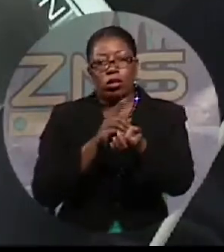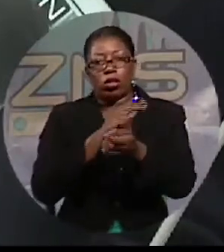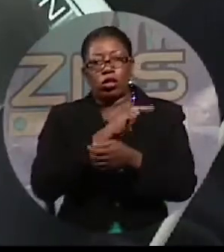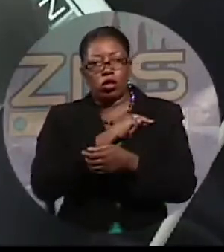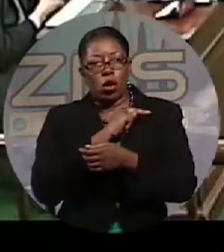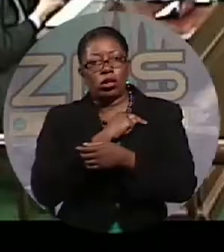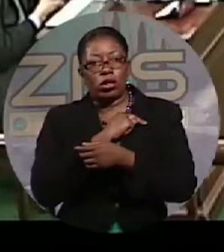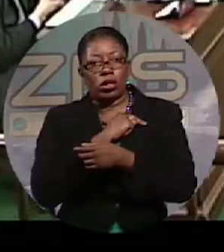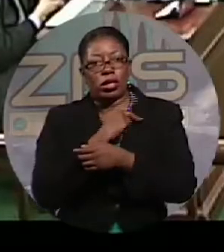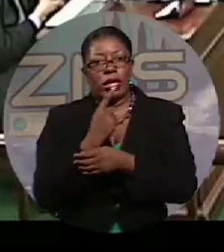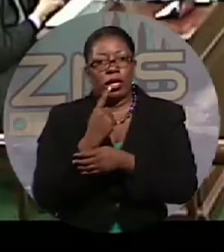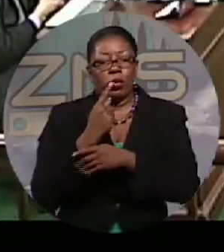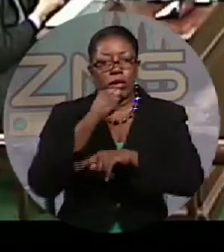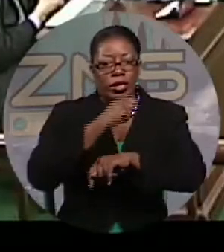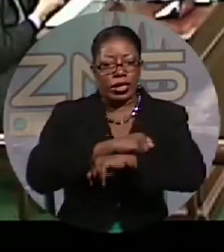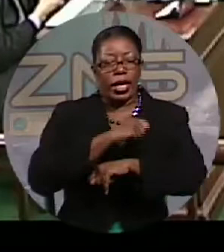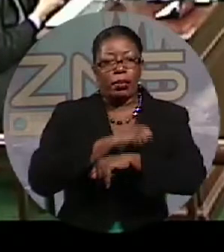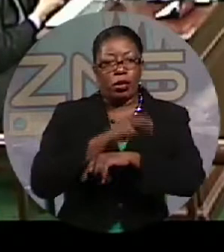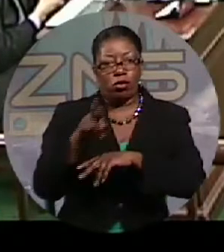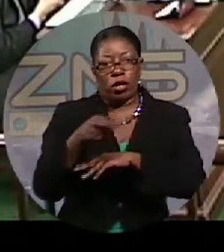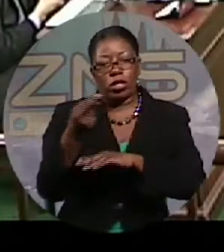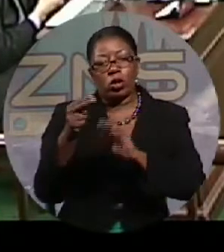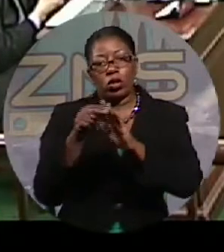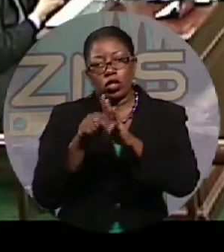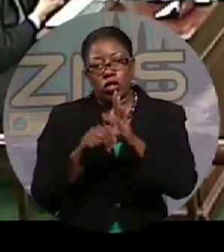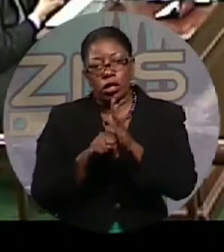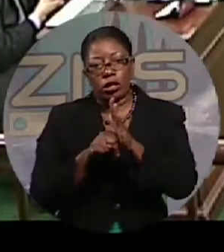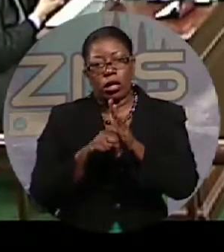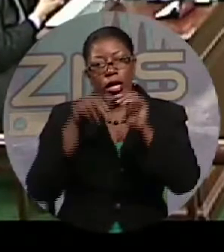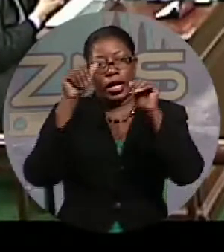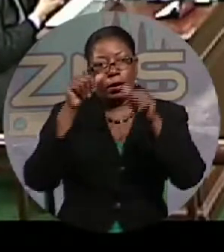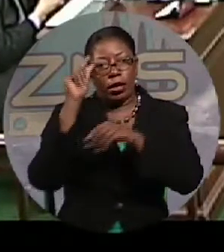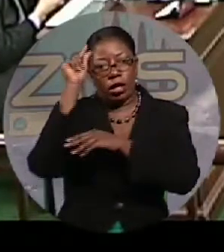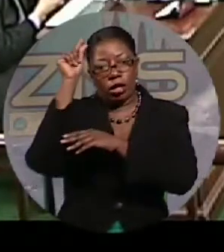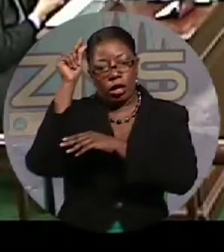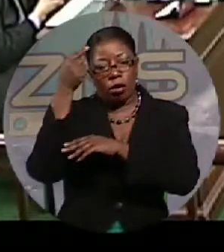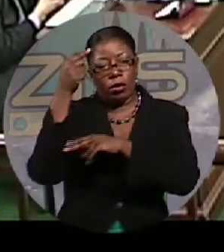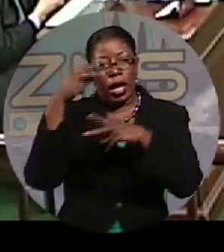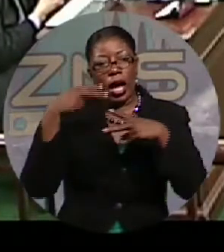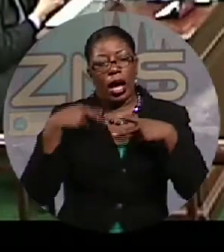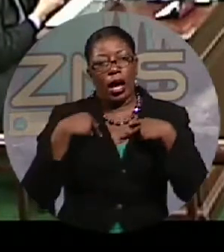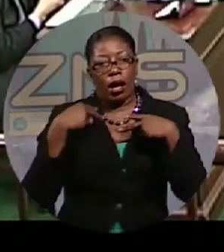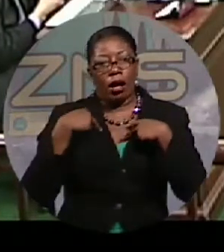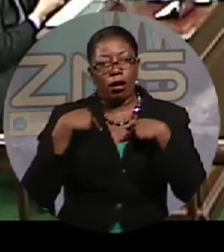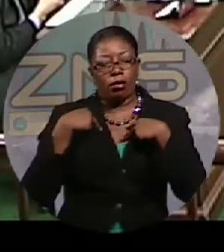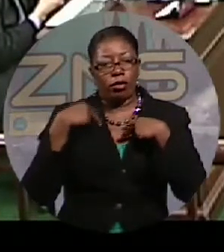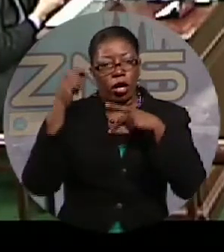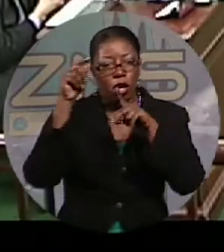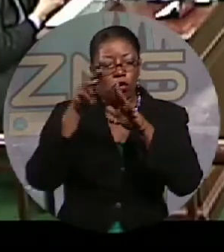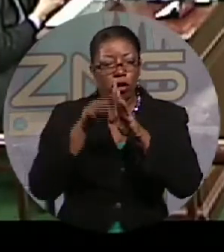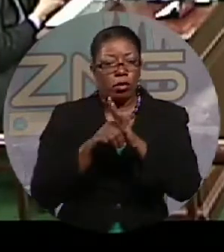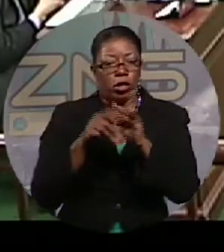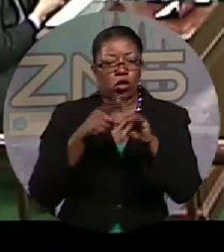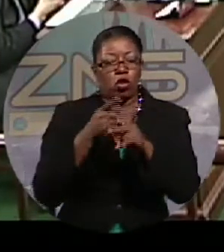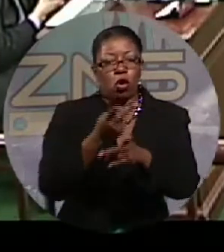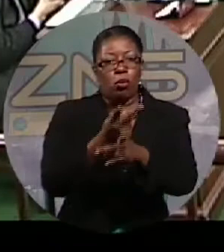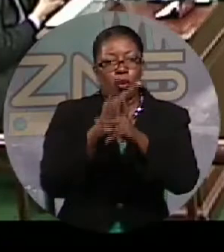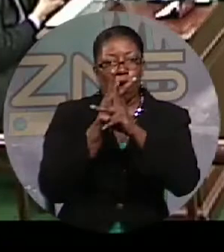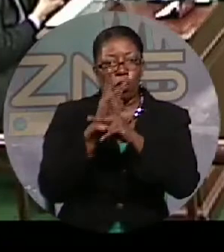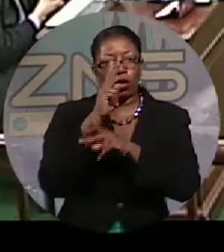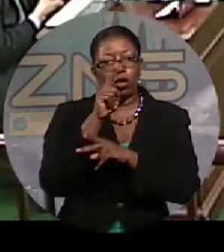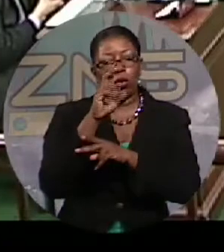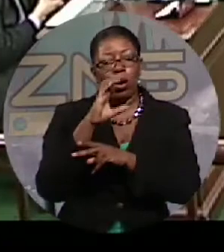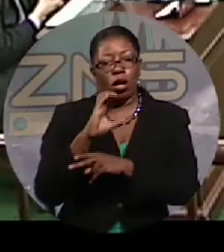of Finance will table a resolution in Parliament to enable the government to enter into an agreement with the Deutsche Bank to borrow $232